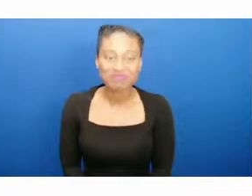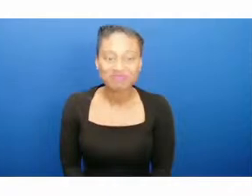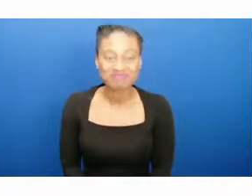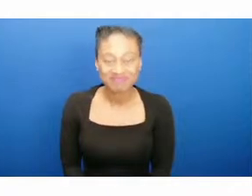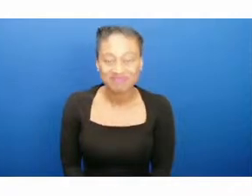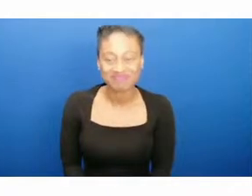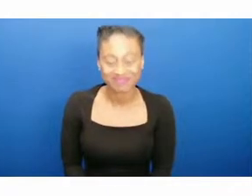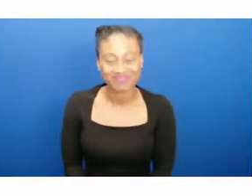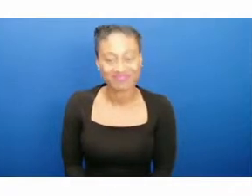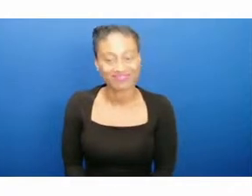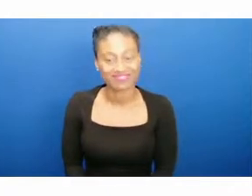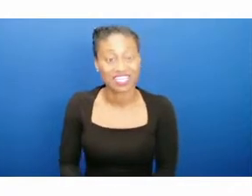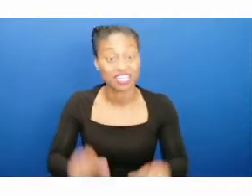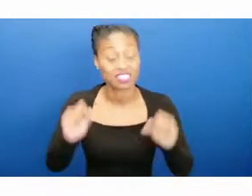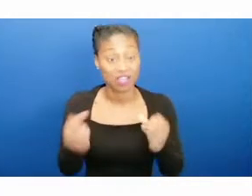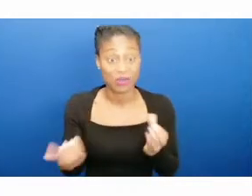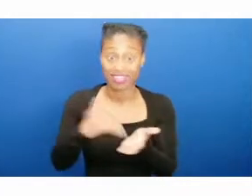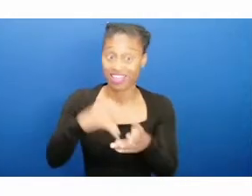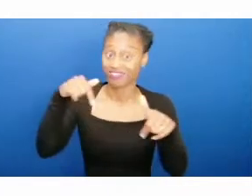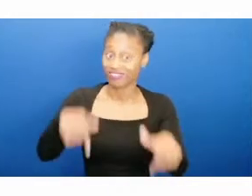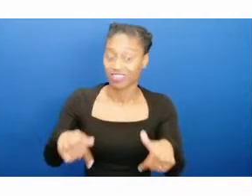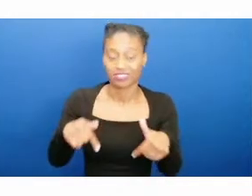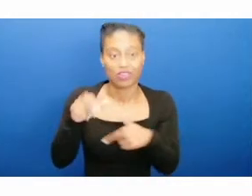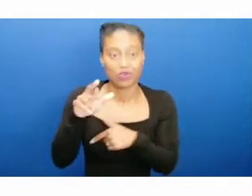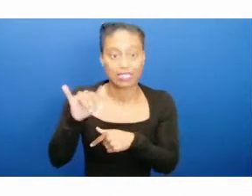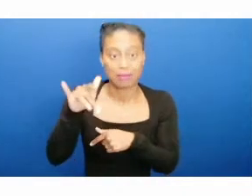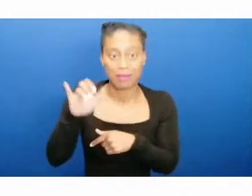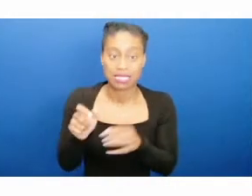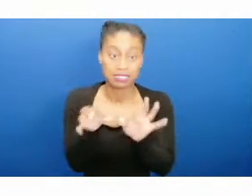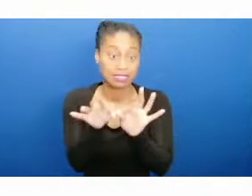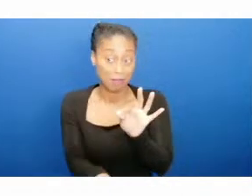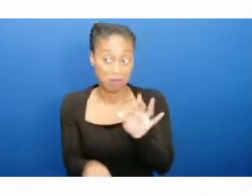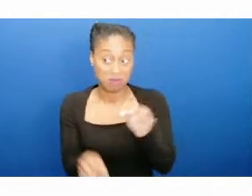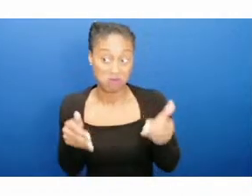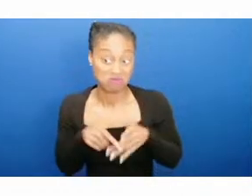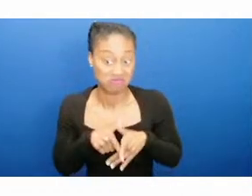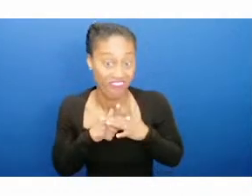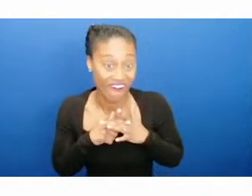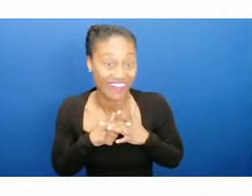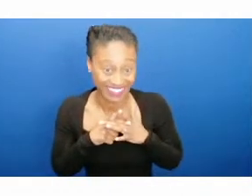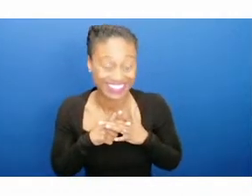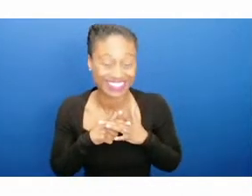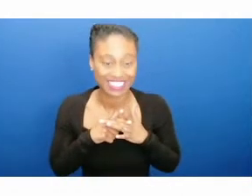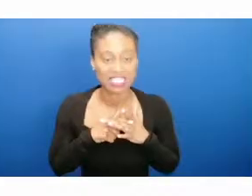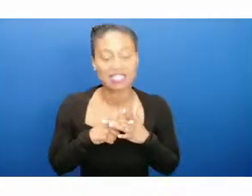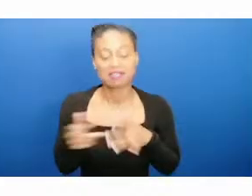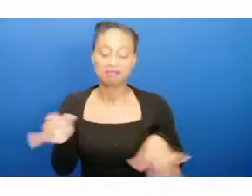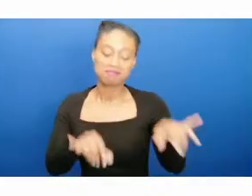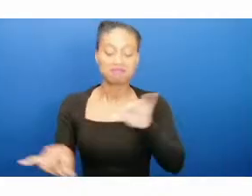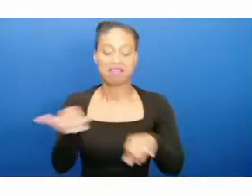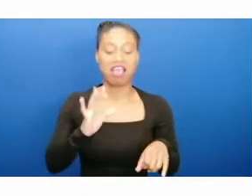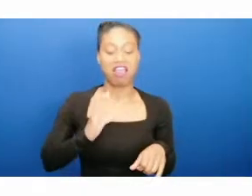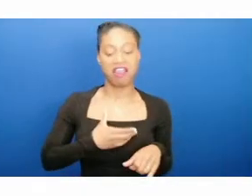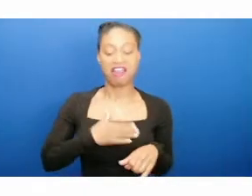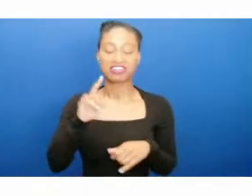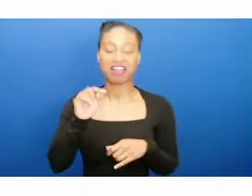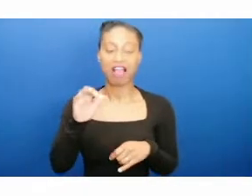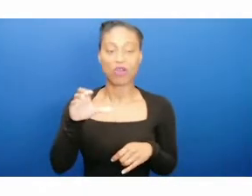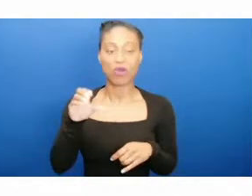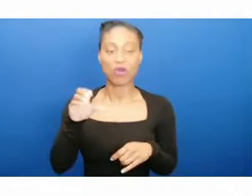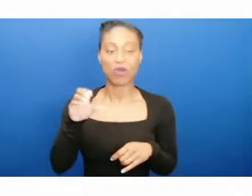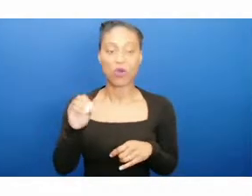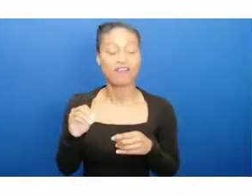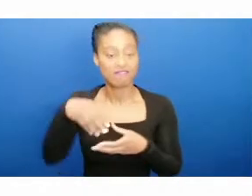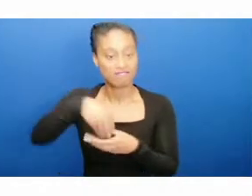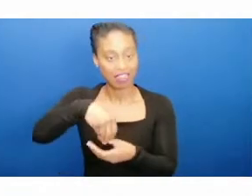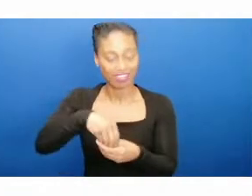So once again, this recipe is super duper simple. So we can get started by assembling our taco filling. So in order to